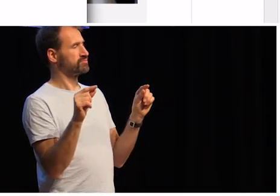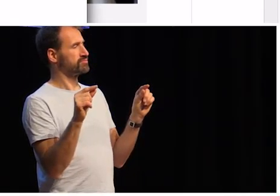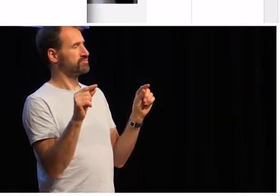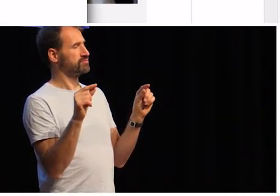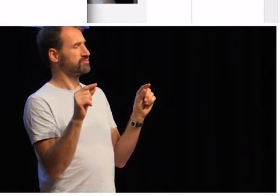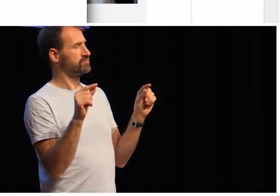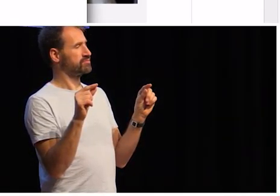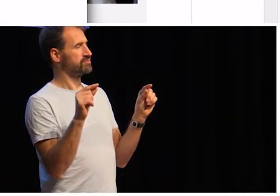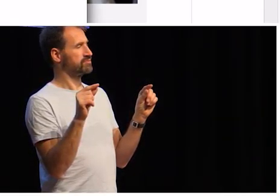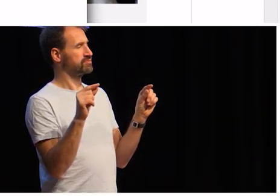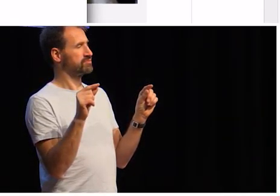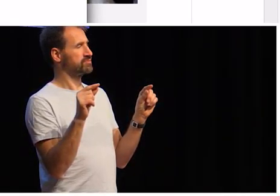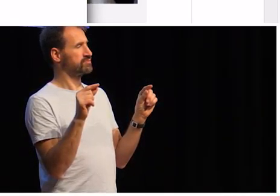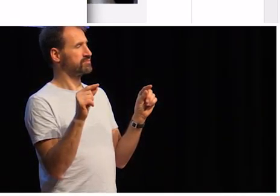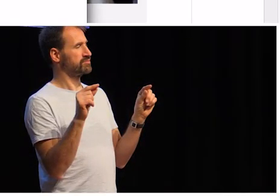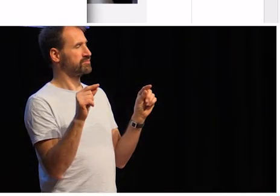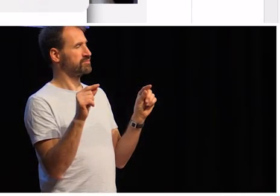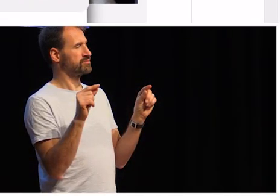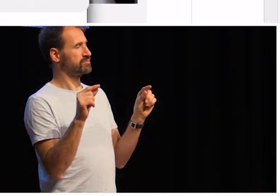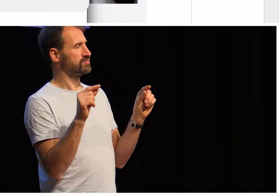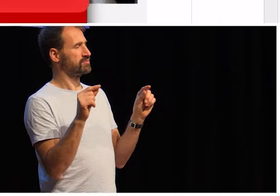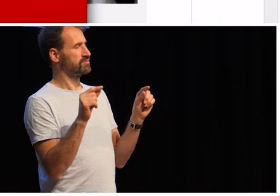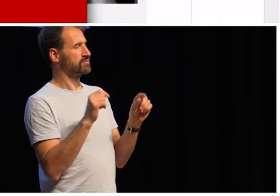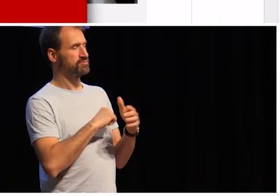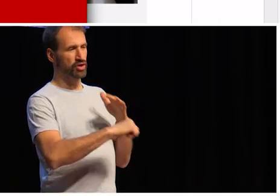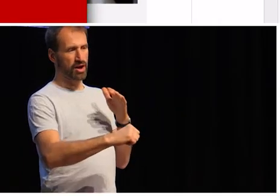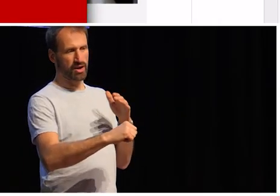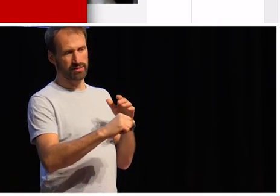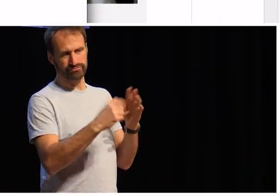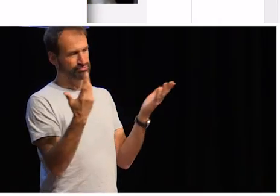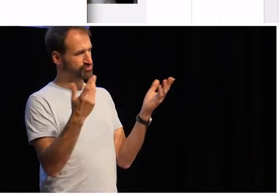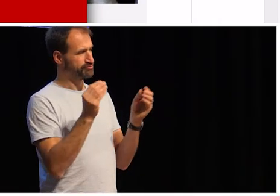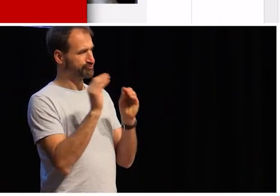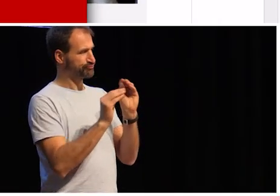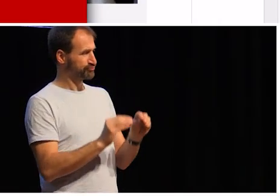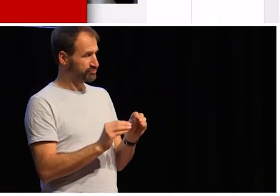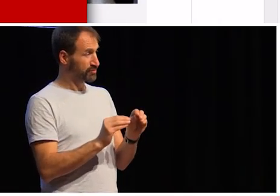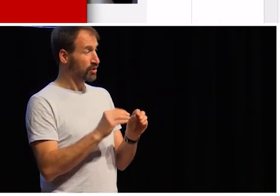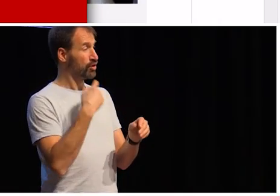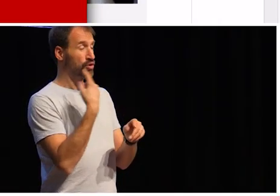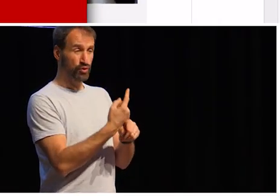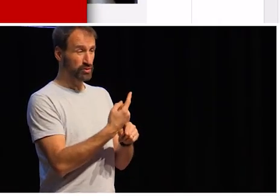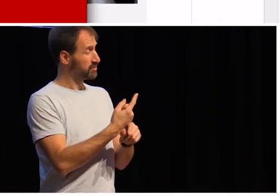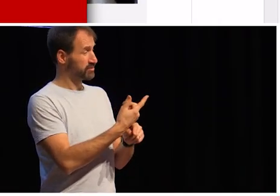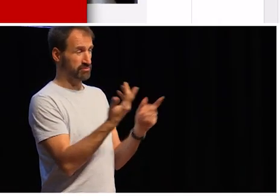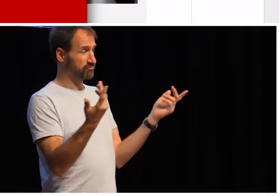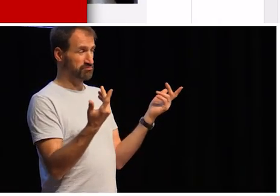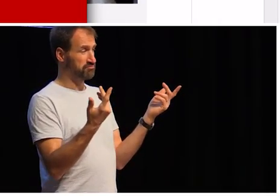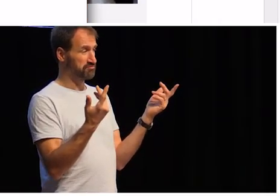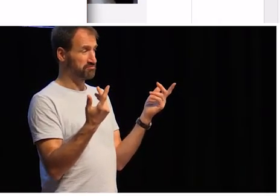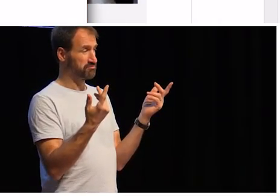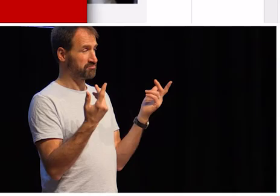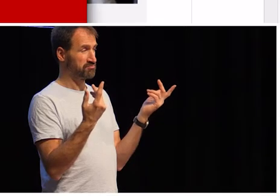click in Turkey so come on and after that I always should have on